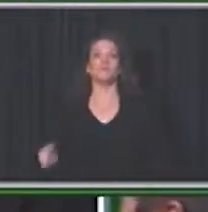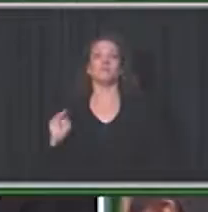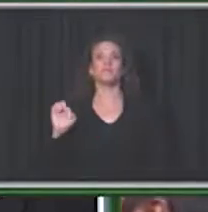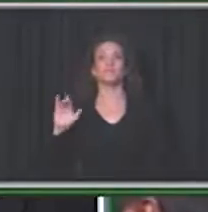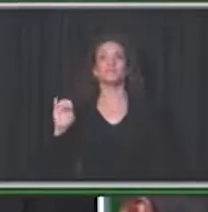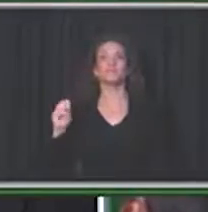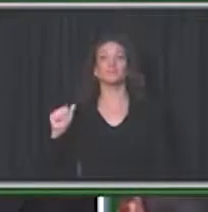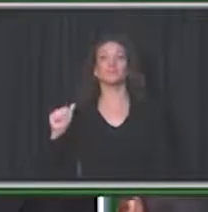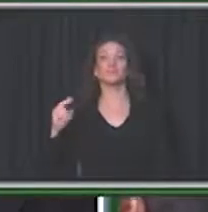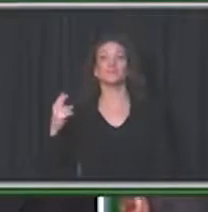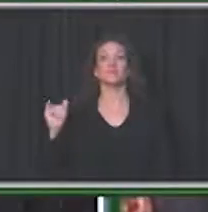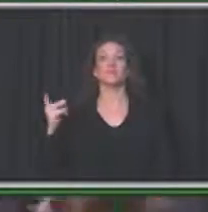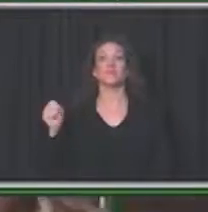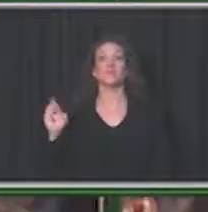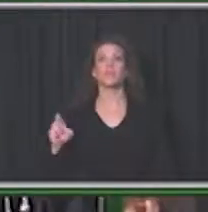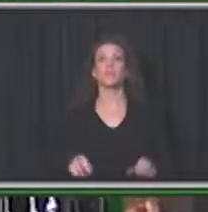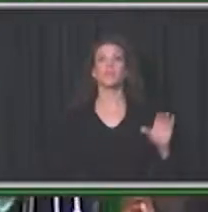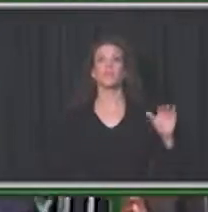Cassandra Rook.